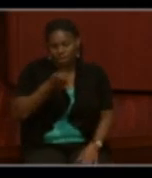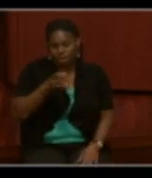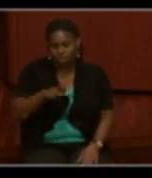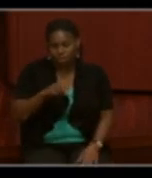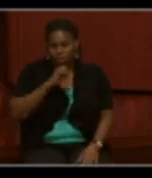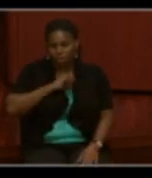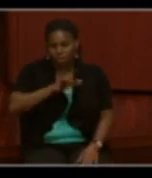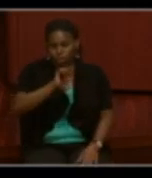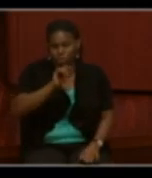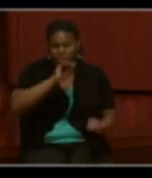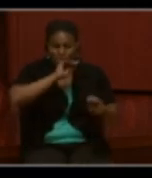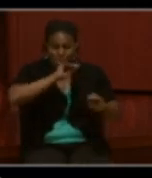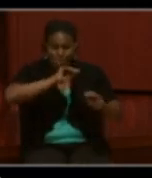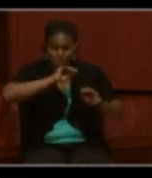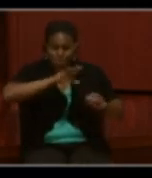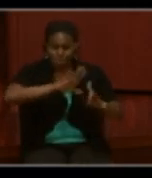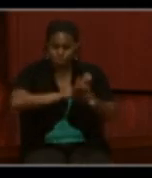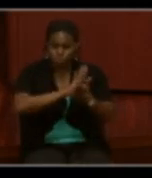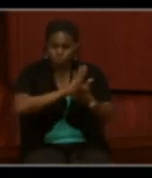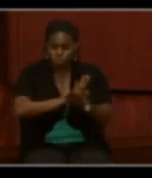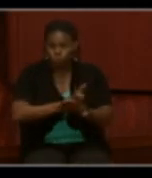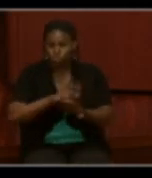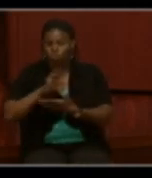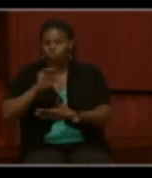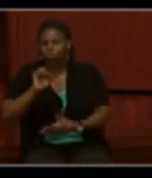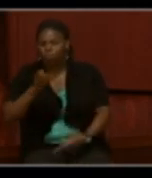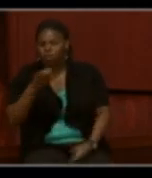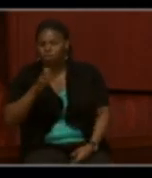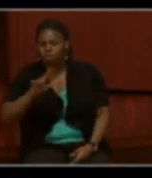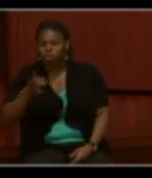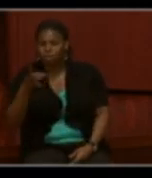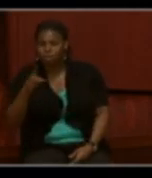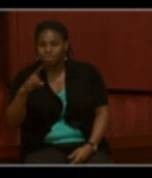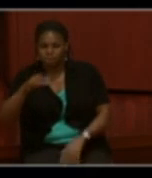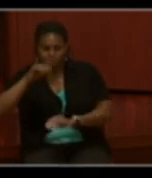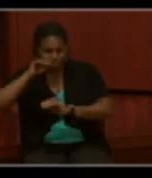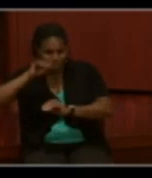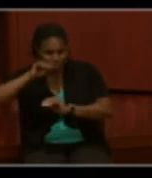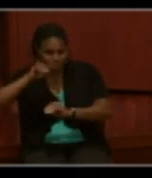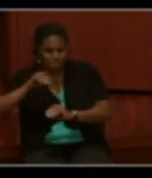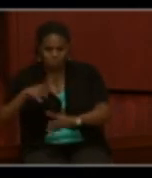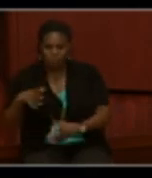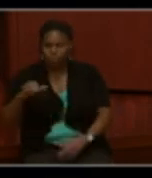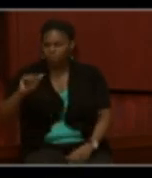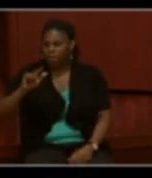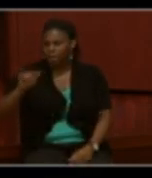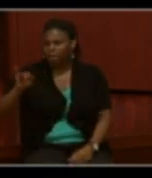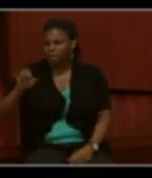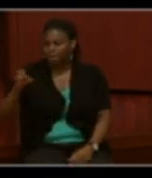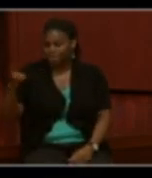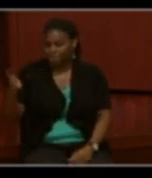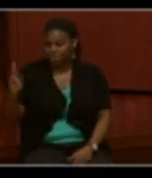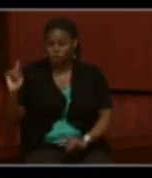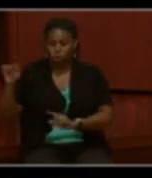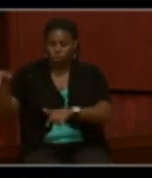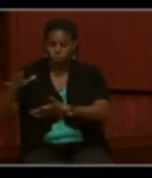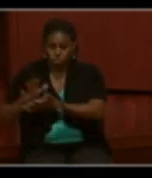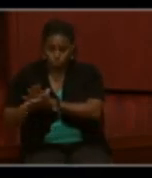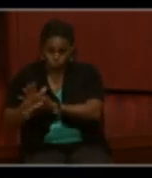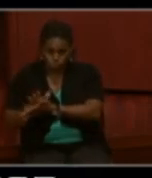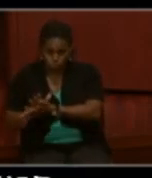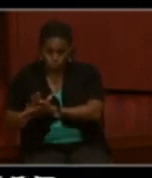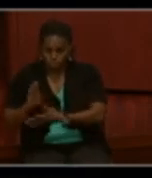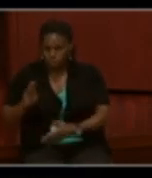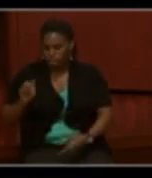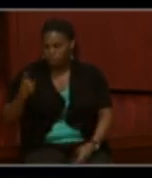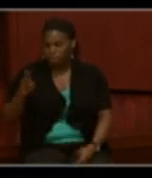school. Rachel, 18, is teaching school. Alice, 16, is at home going to school.